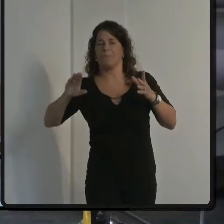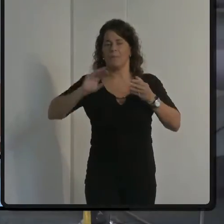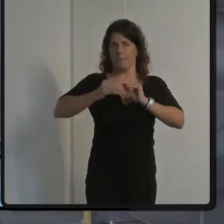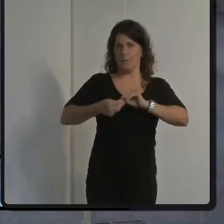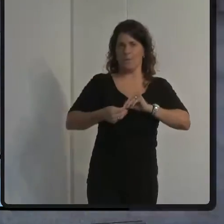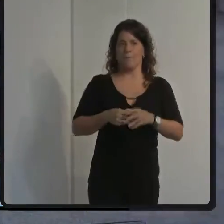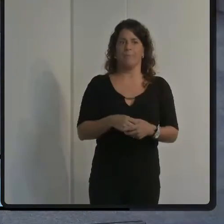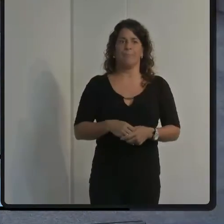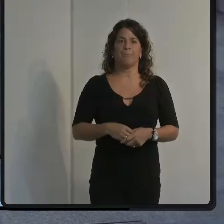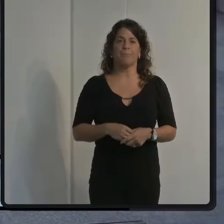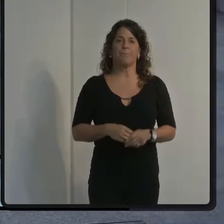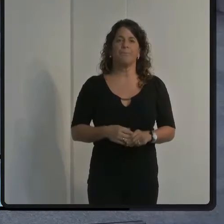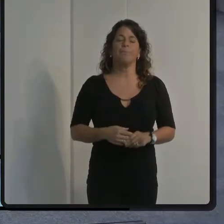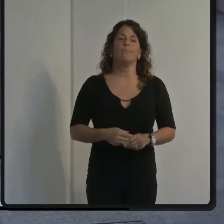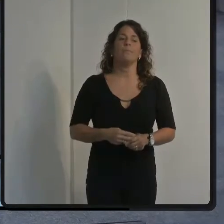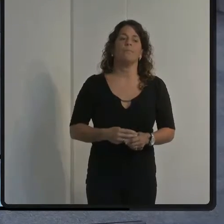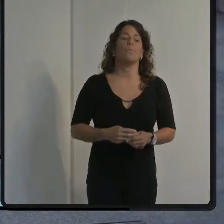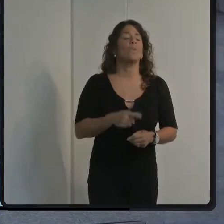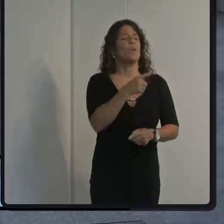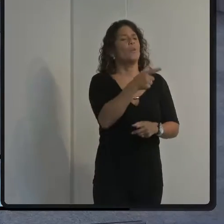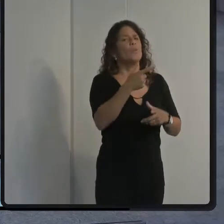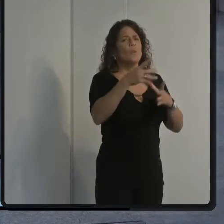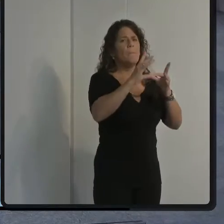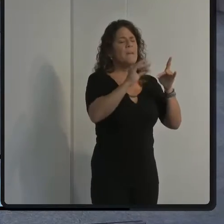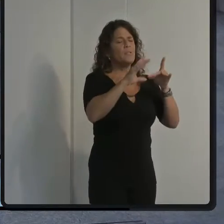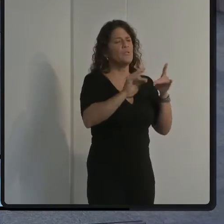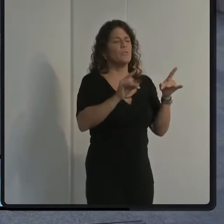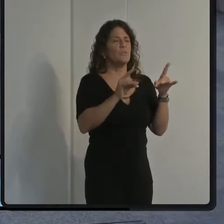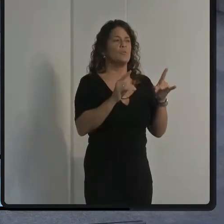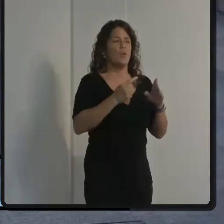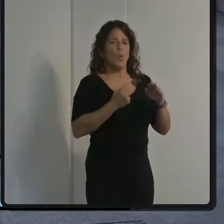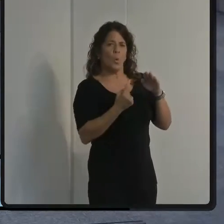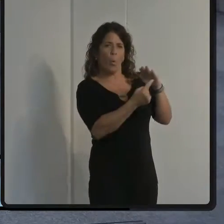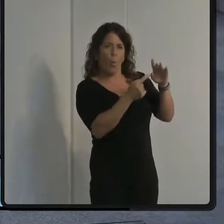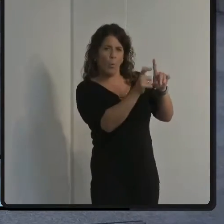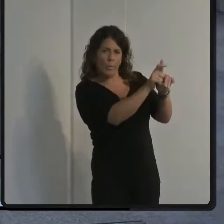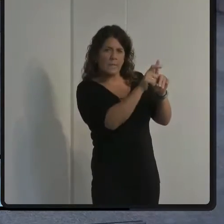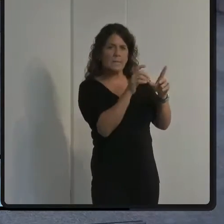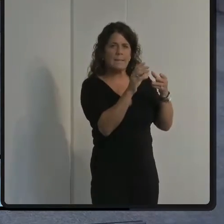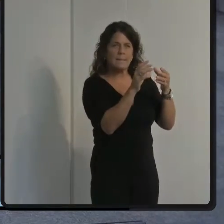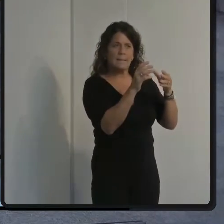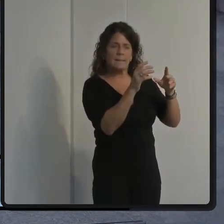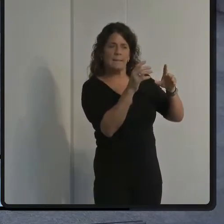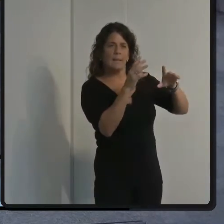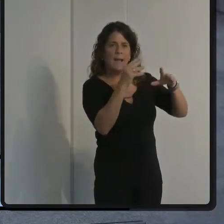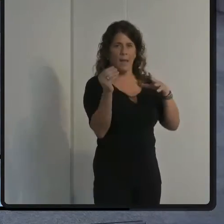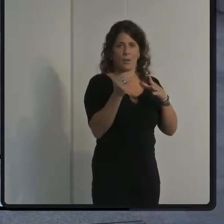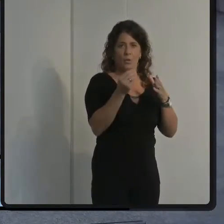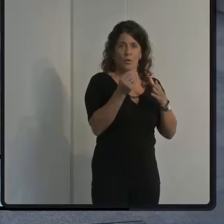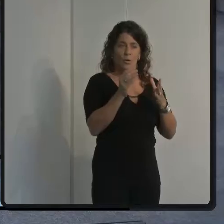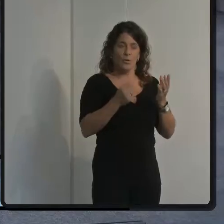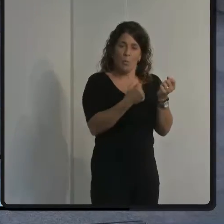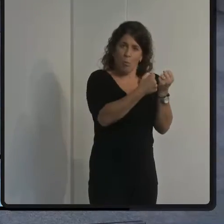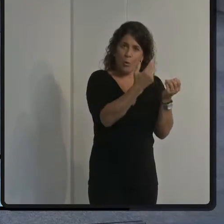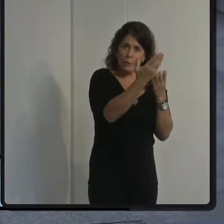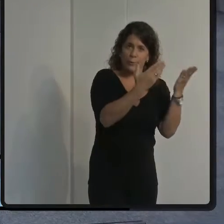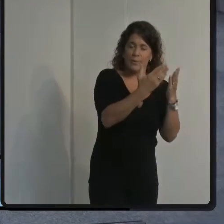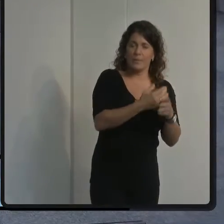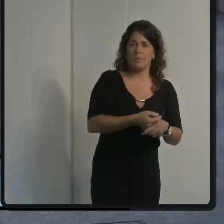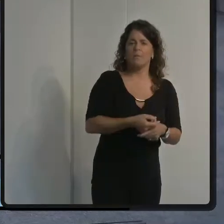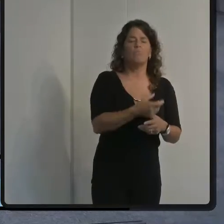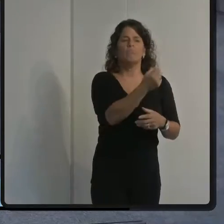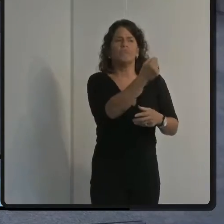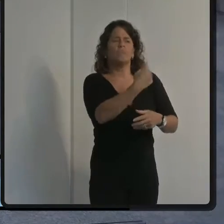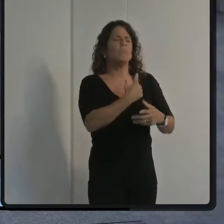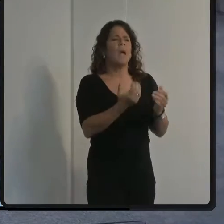Okay, and you know, when you talk about quarantine and support services, how many rooms do we have at this point